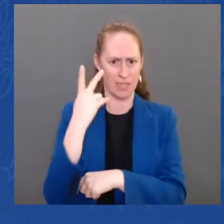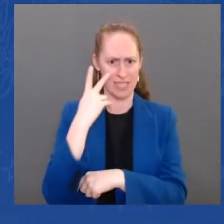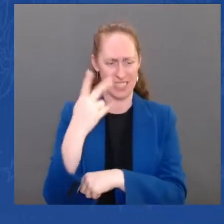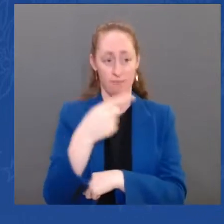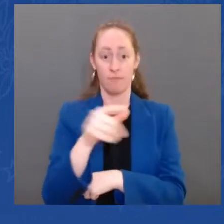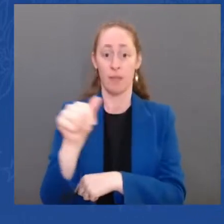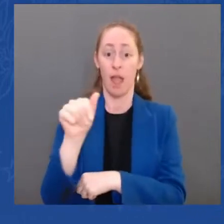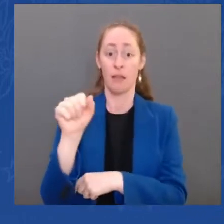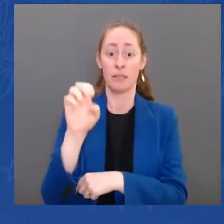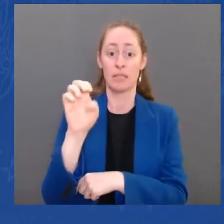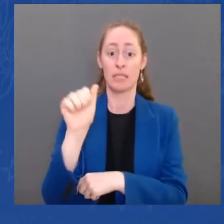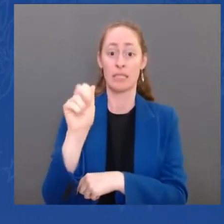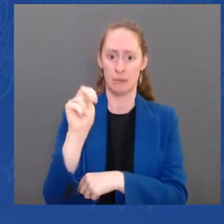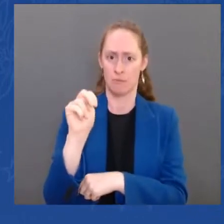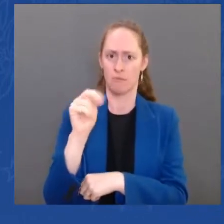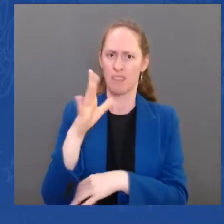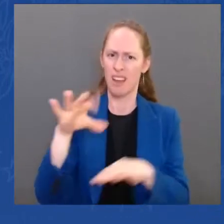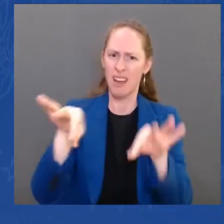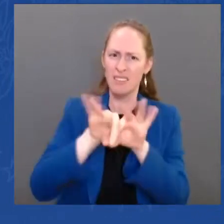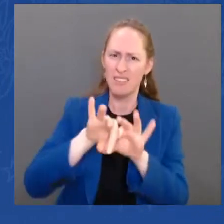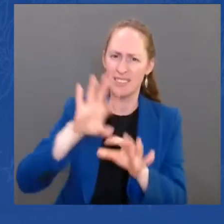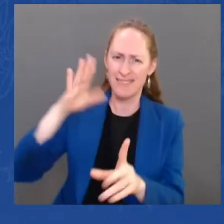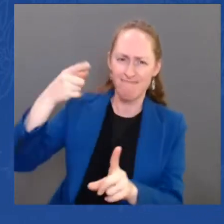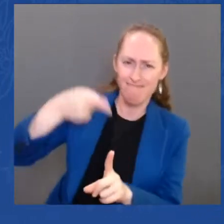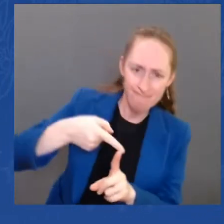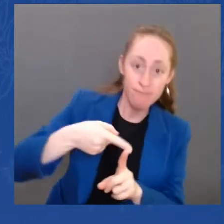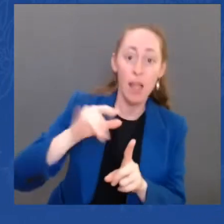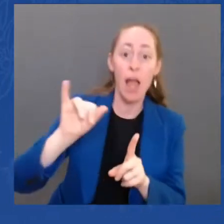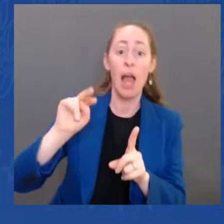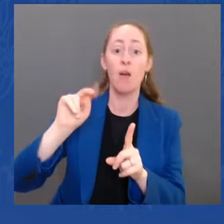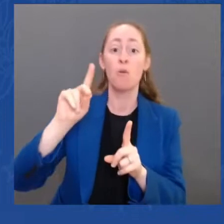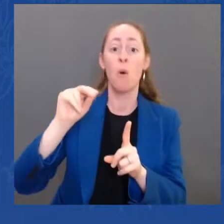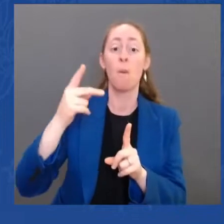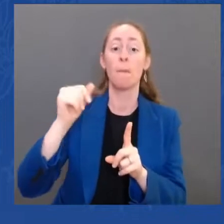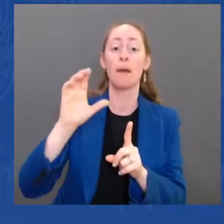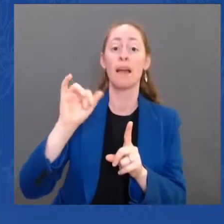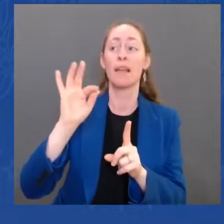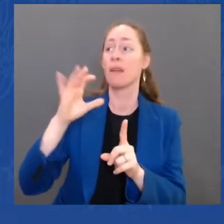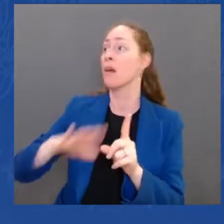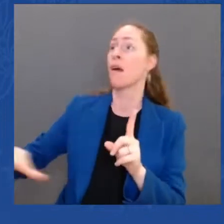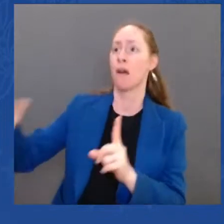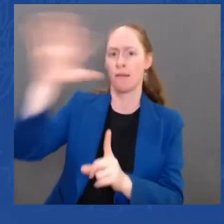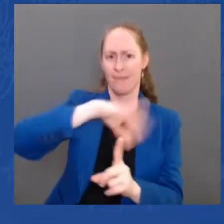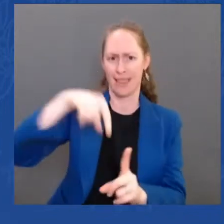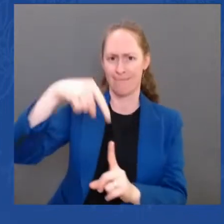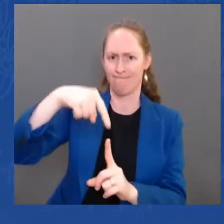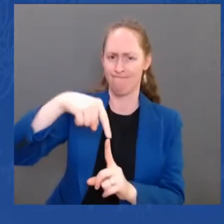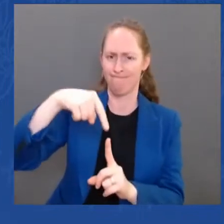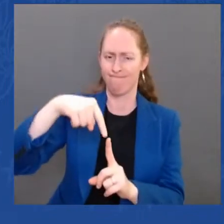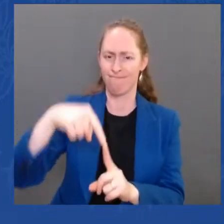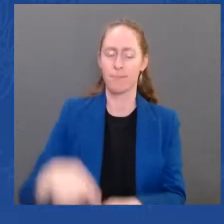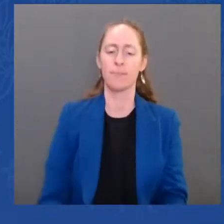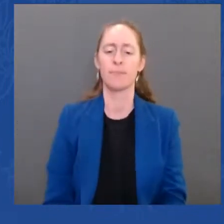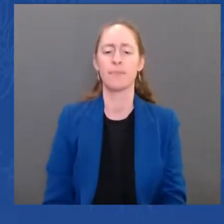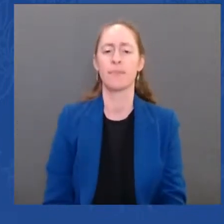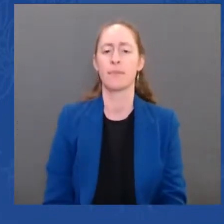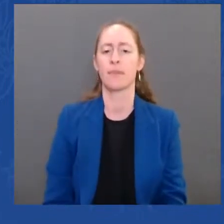believes, as we all do, that ASEAN is essential and central to